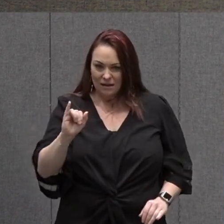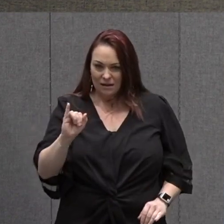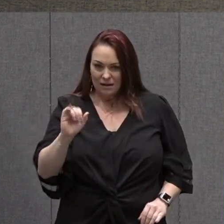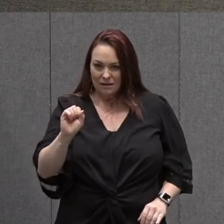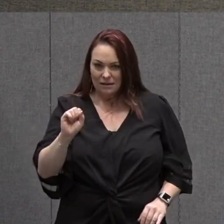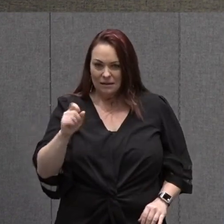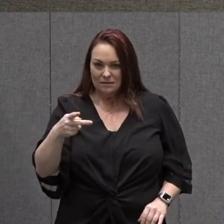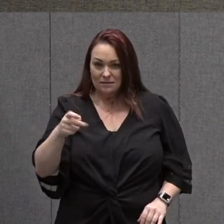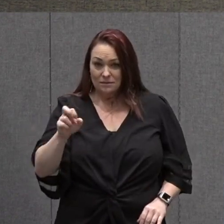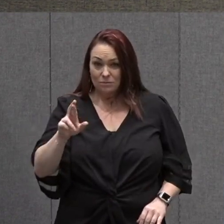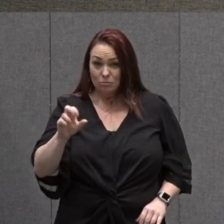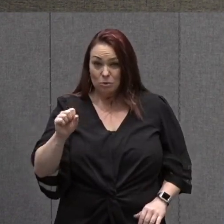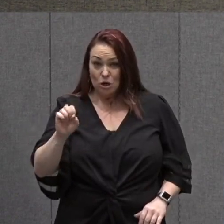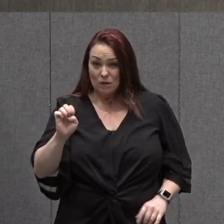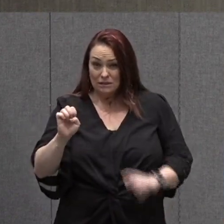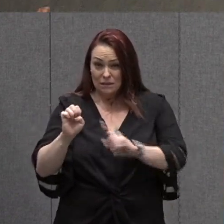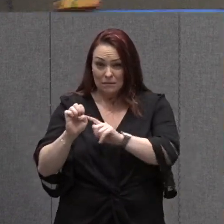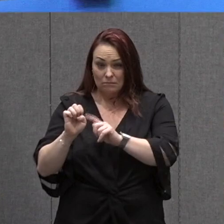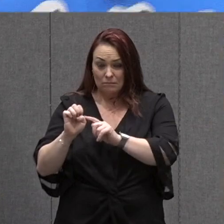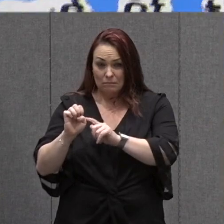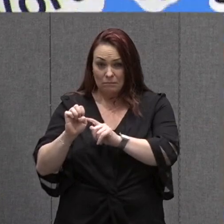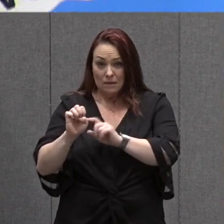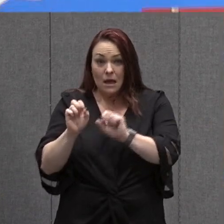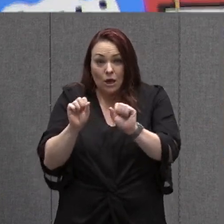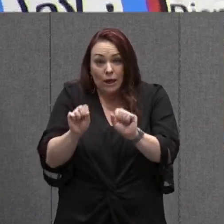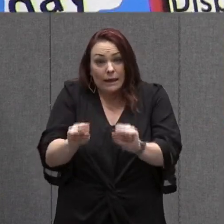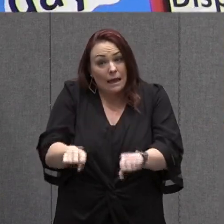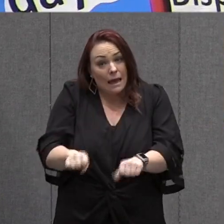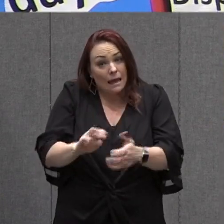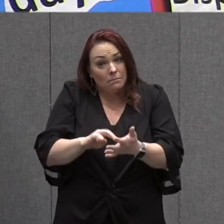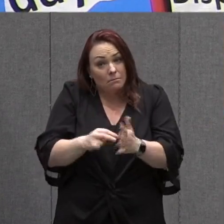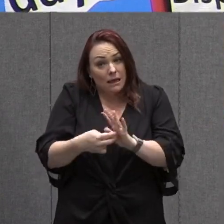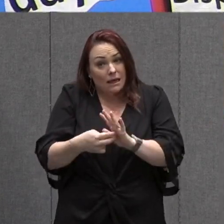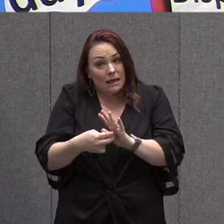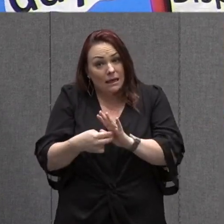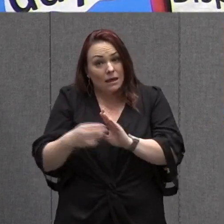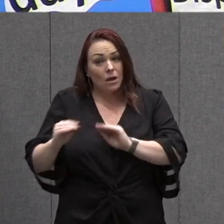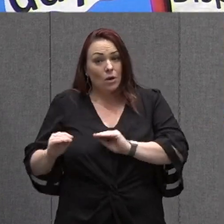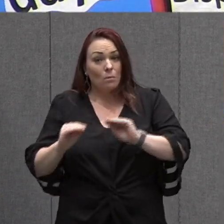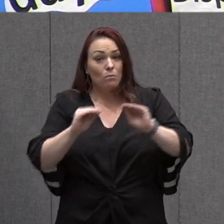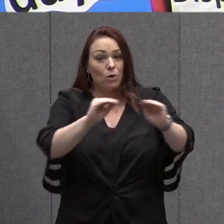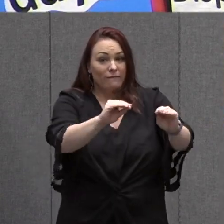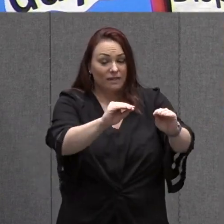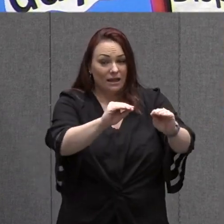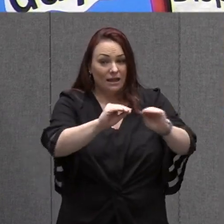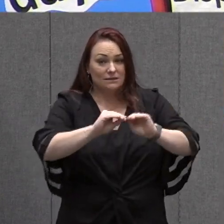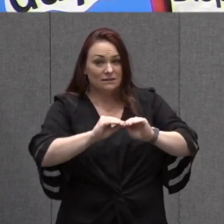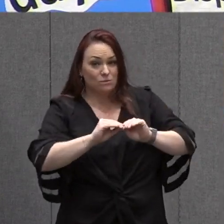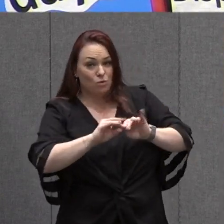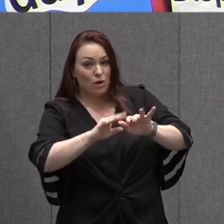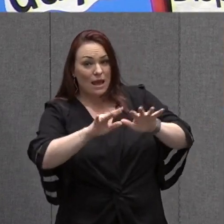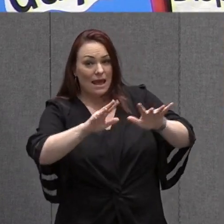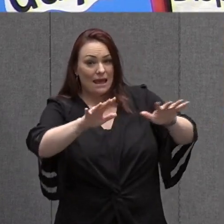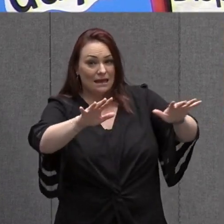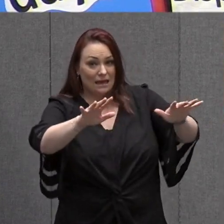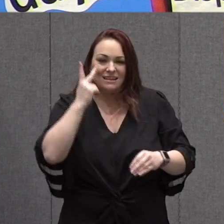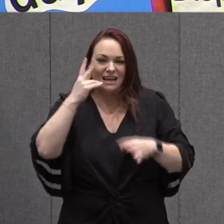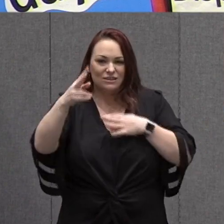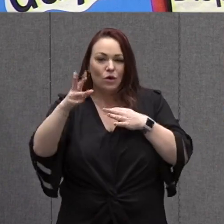Well, I think we figured out that it means moving things around, spreading things